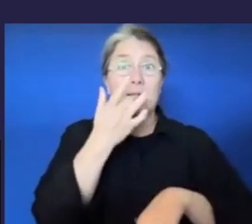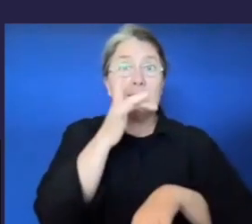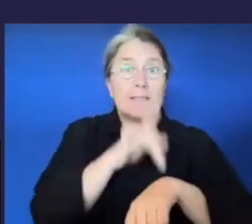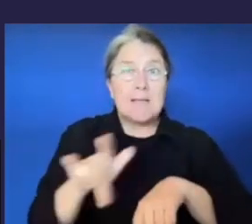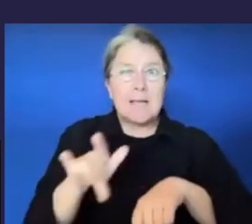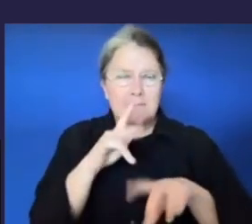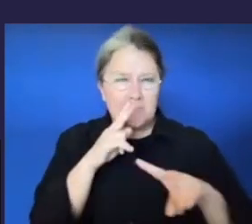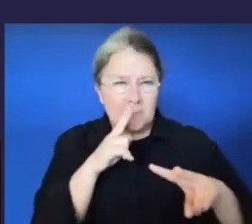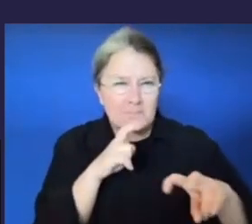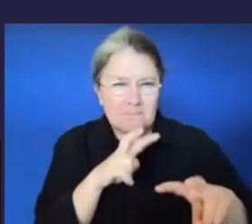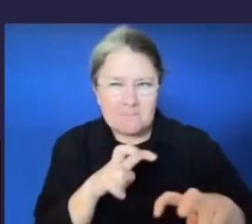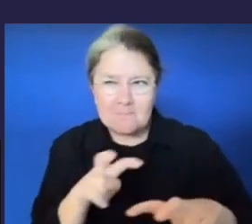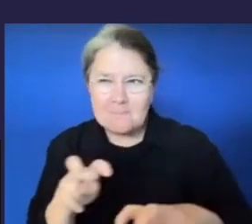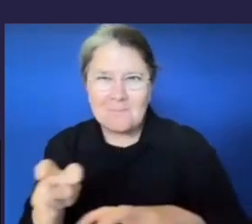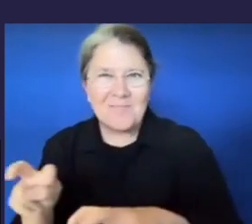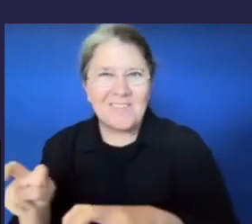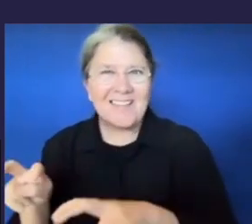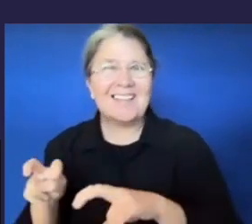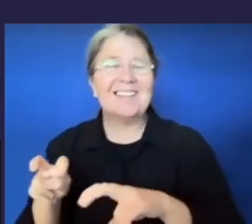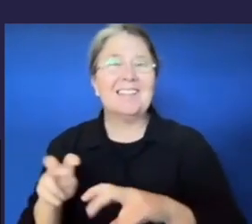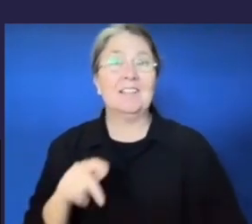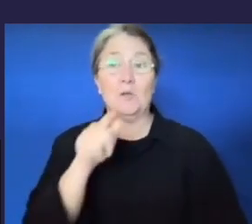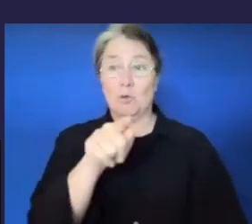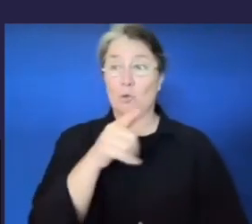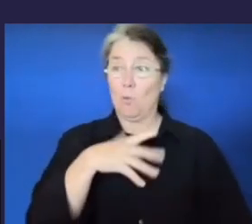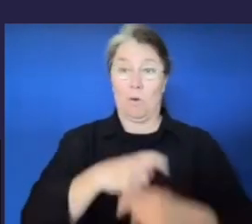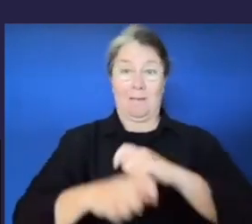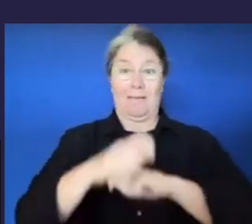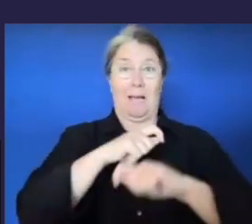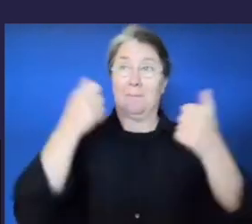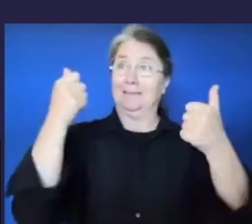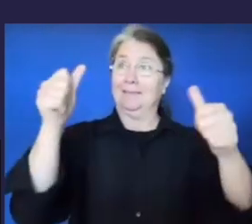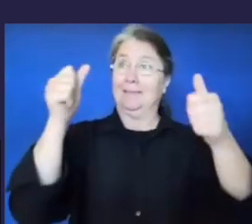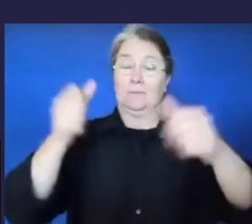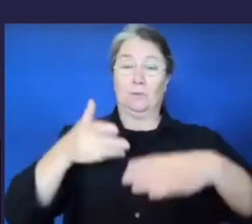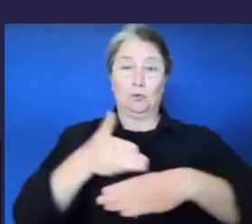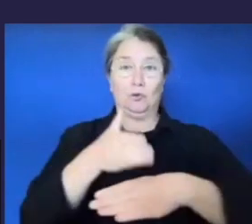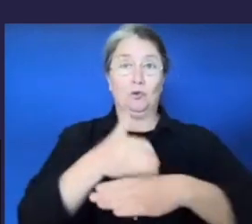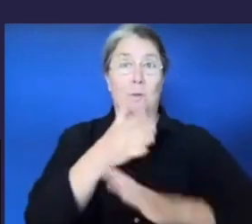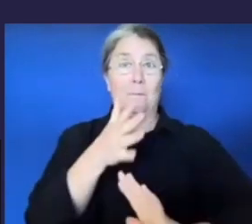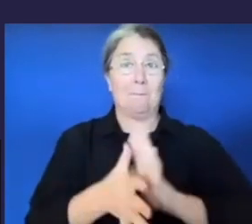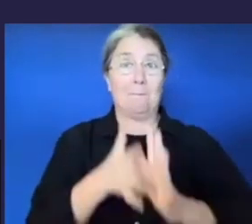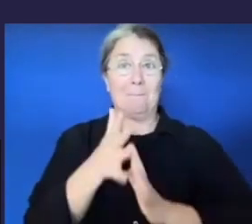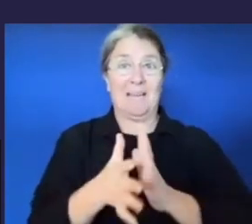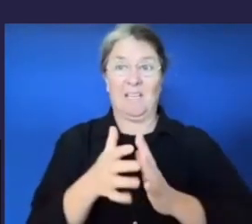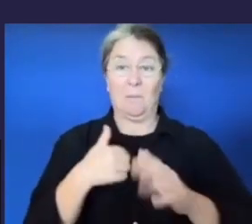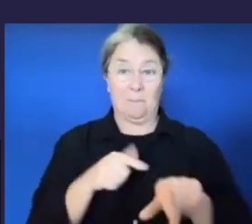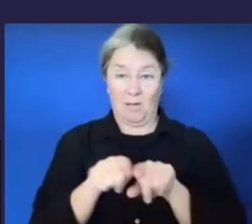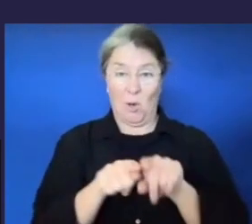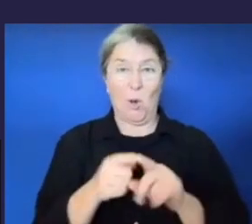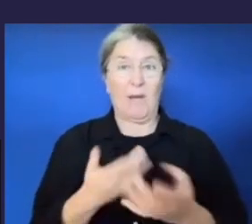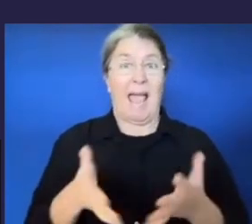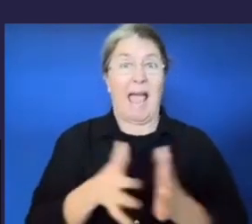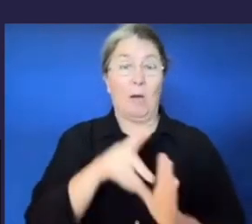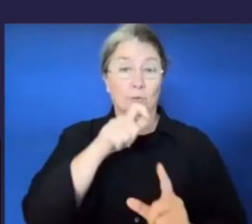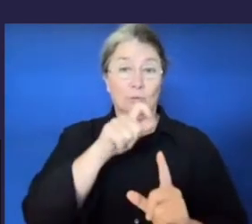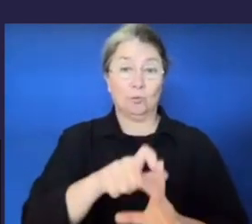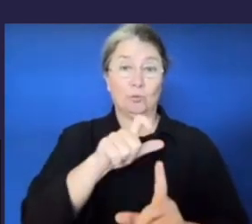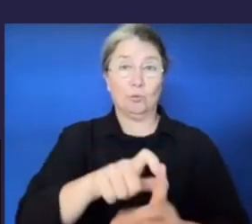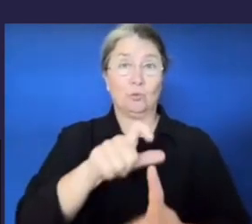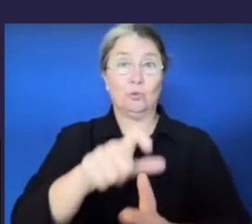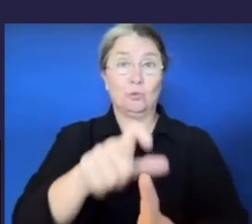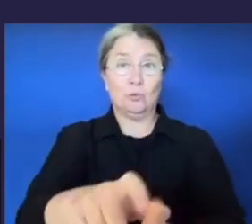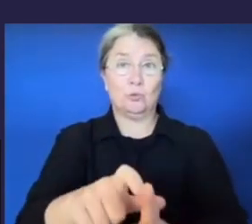As we noted earlier, becoming successful at a job does not consist solely in learning to perform a sequence of tasks, though that's certainly an important